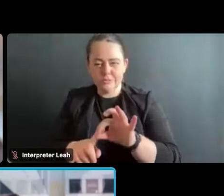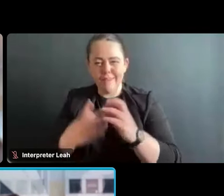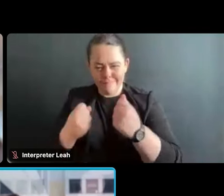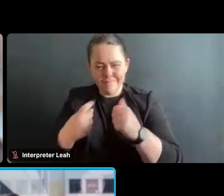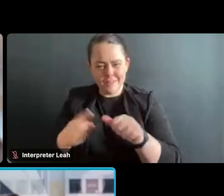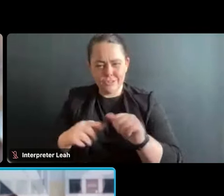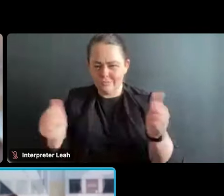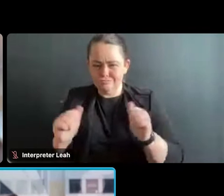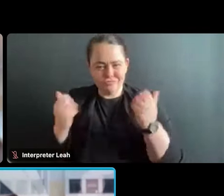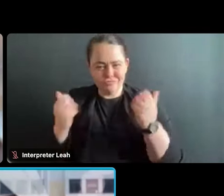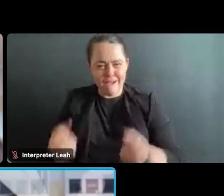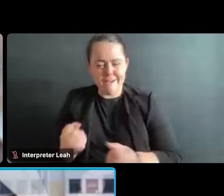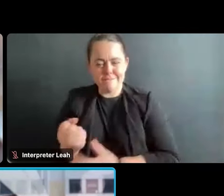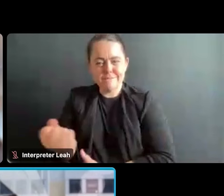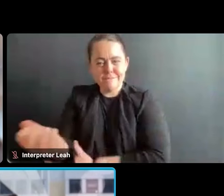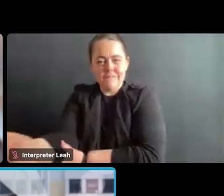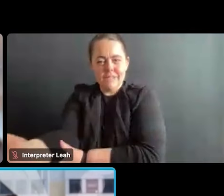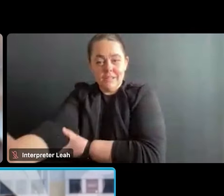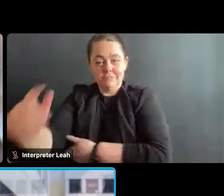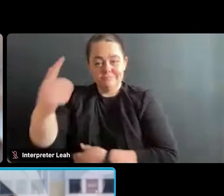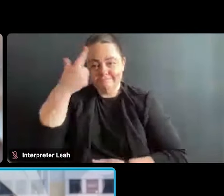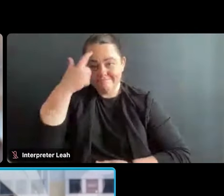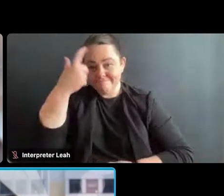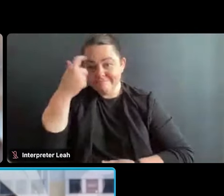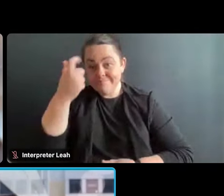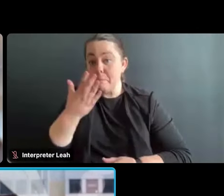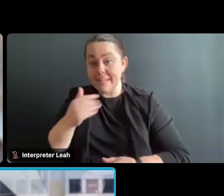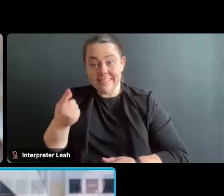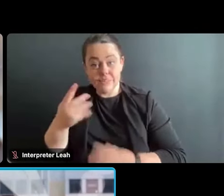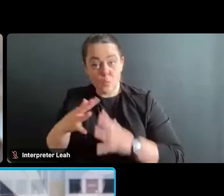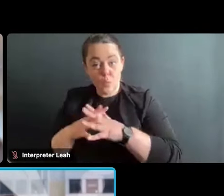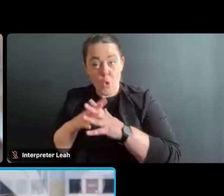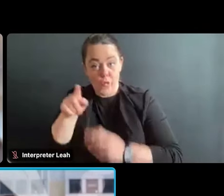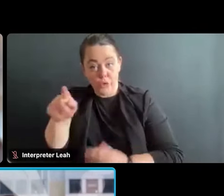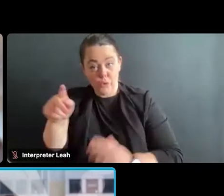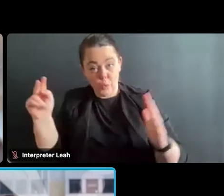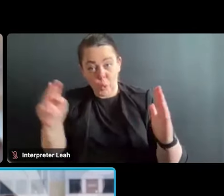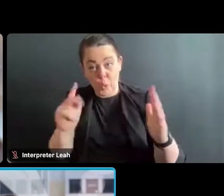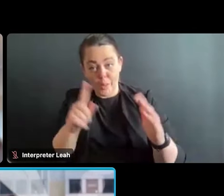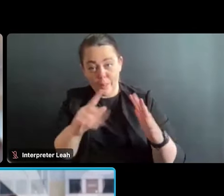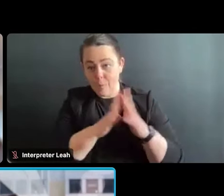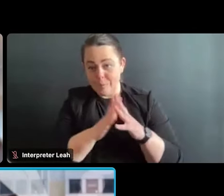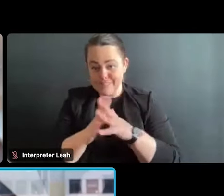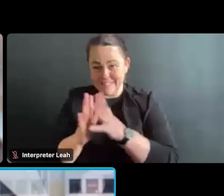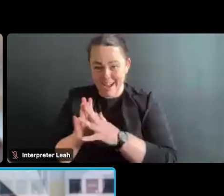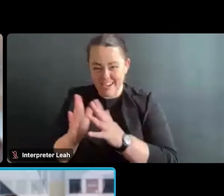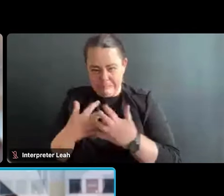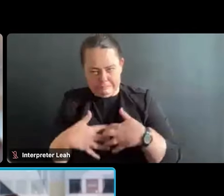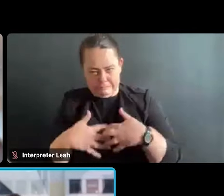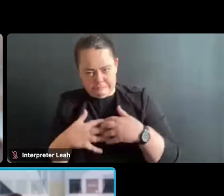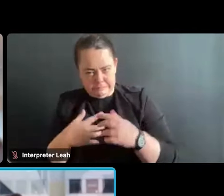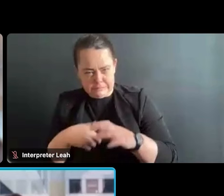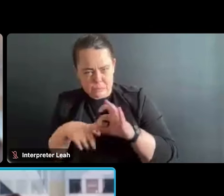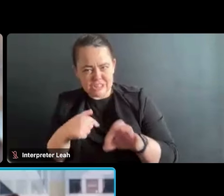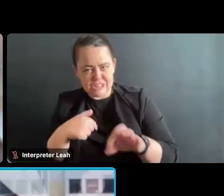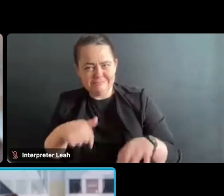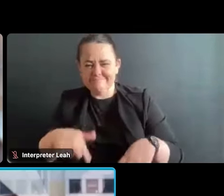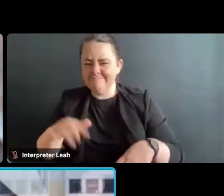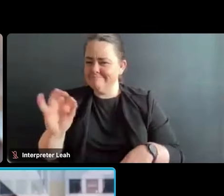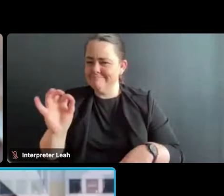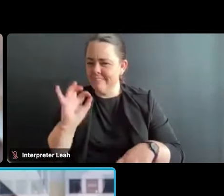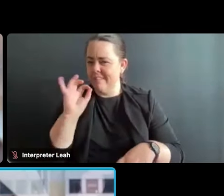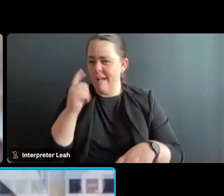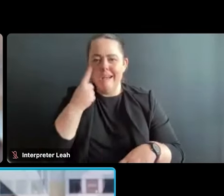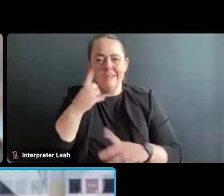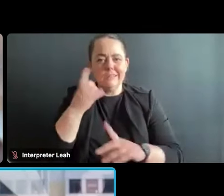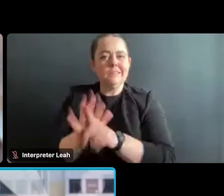do suggest that people have a look at that as they are working these things going forward. But Grant, so